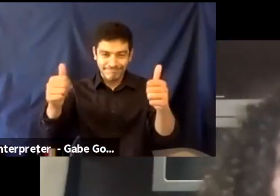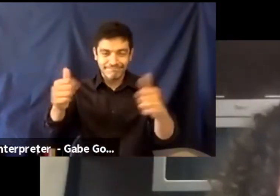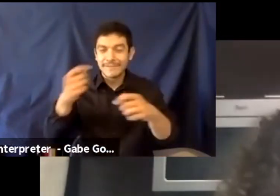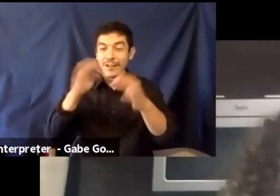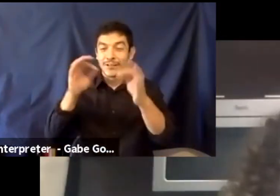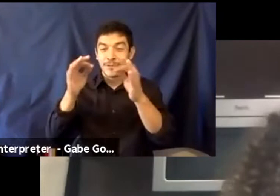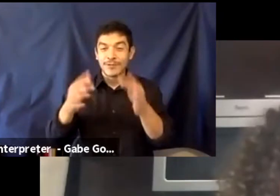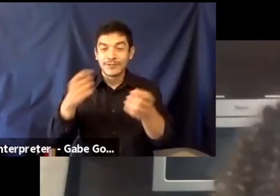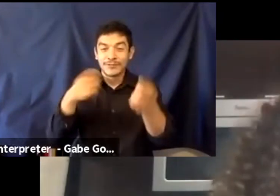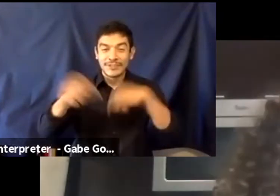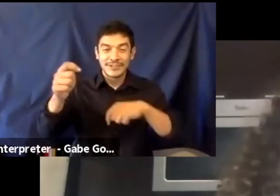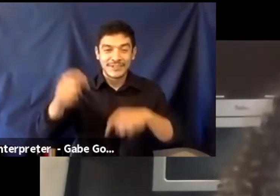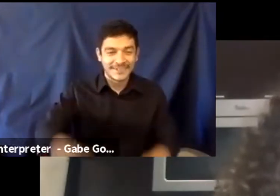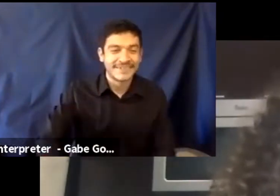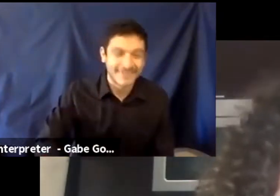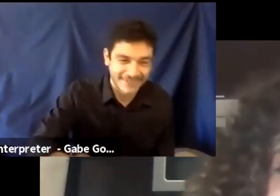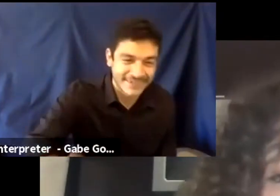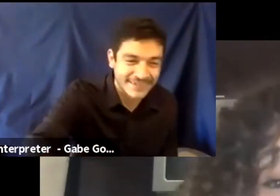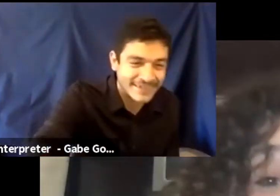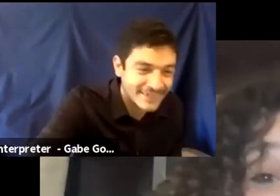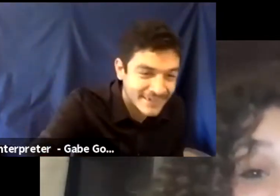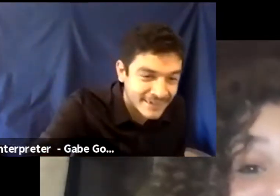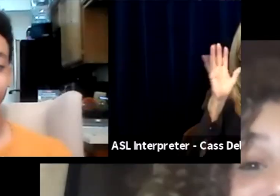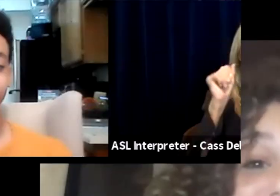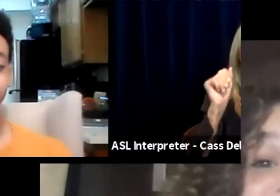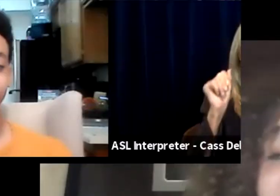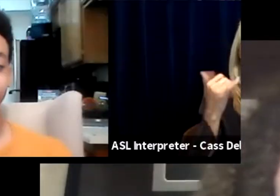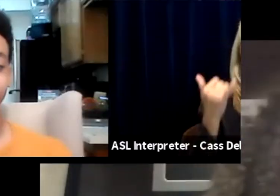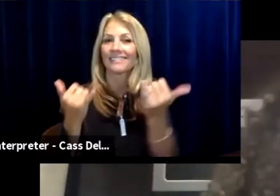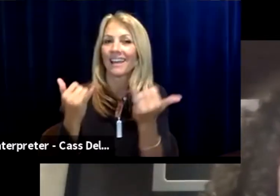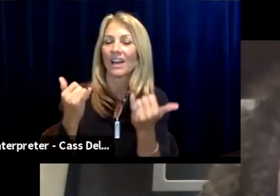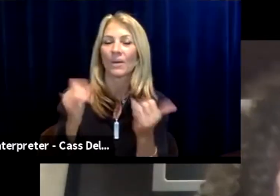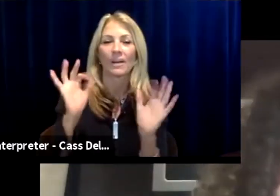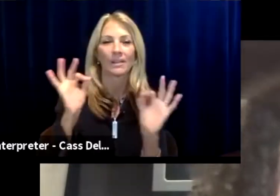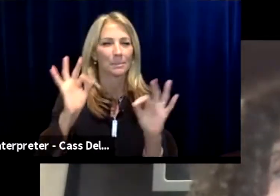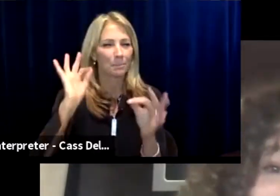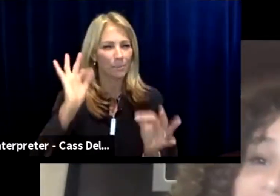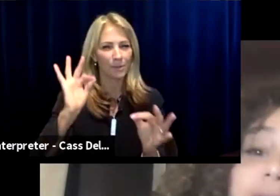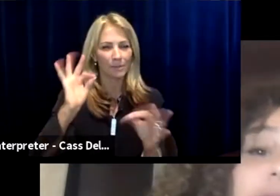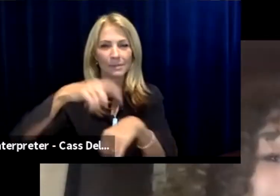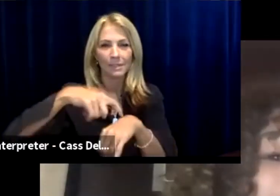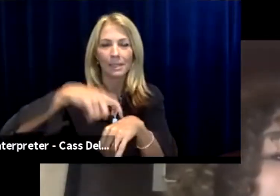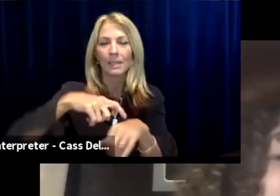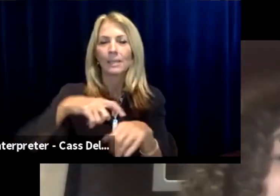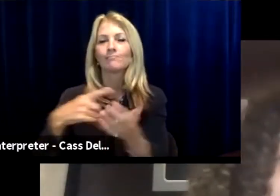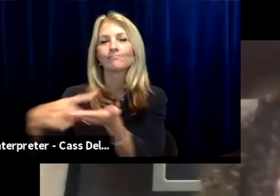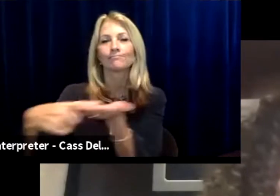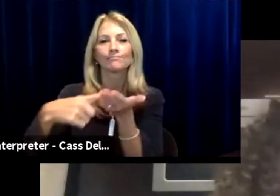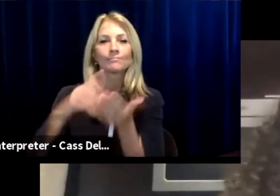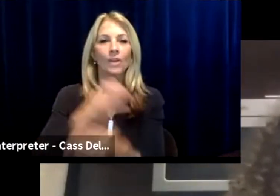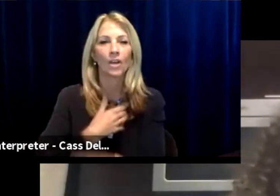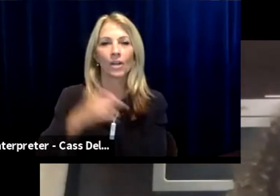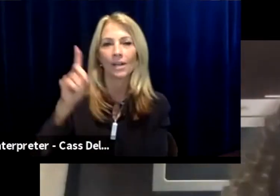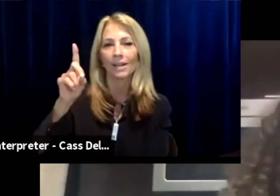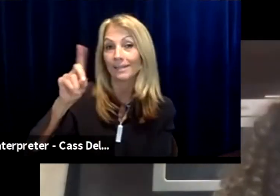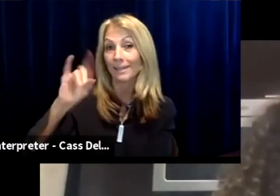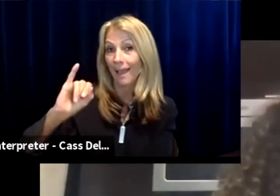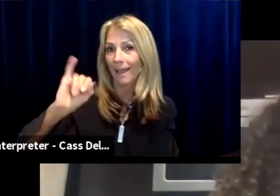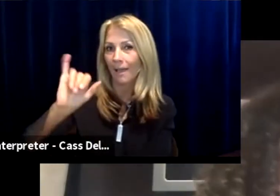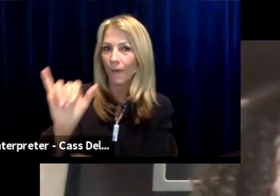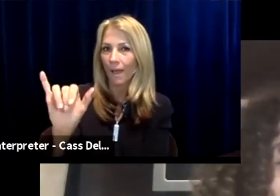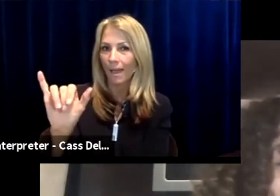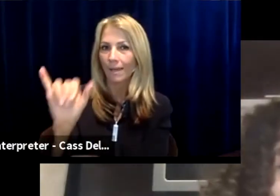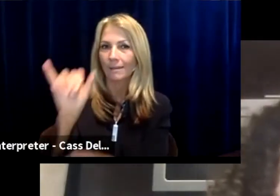Amazing. Paula, I think now is the perfect time to get into our DIY experiments. We are going to be making a